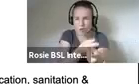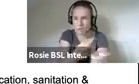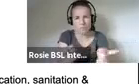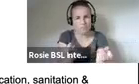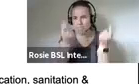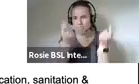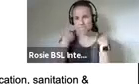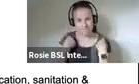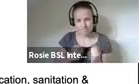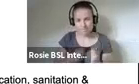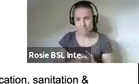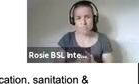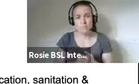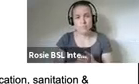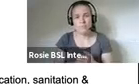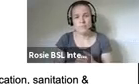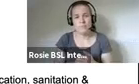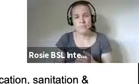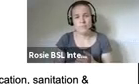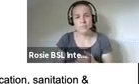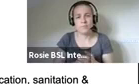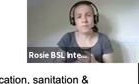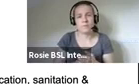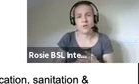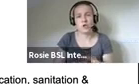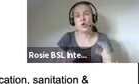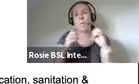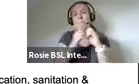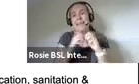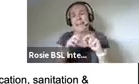and Burkina Faso, only